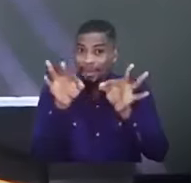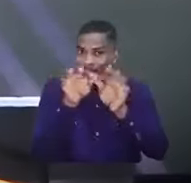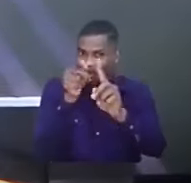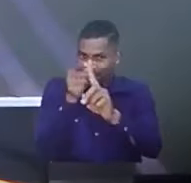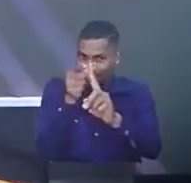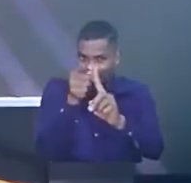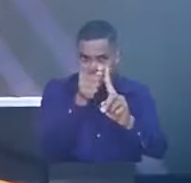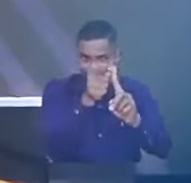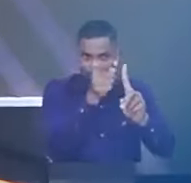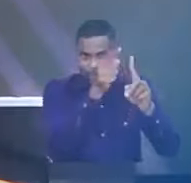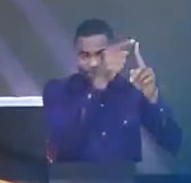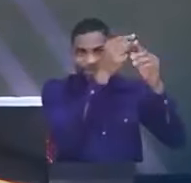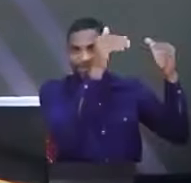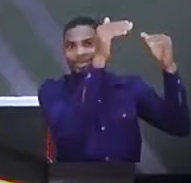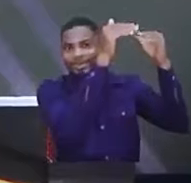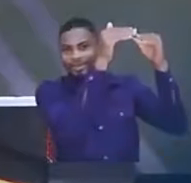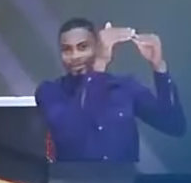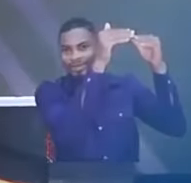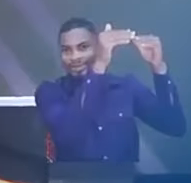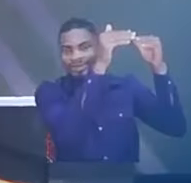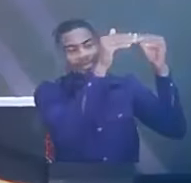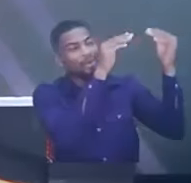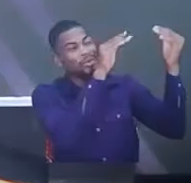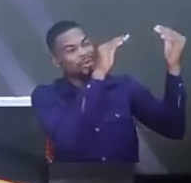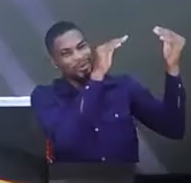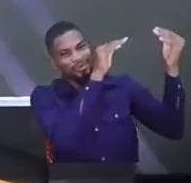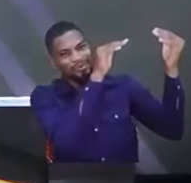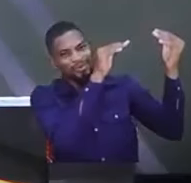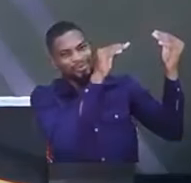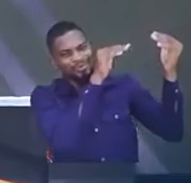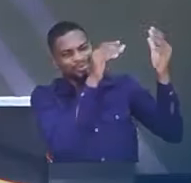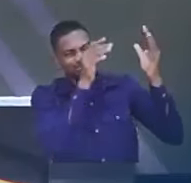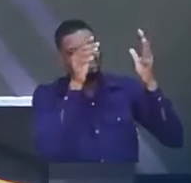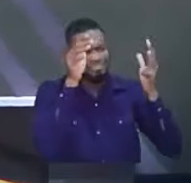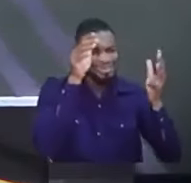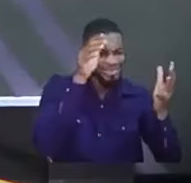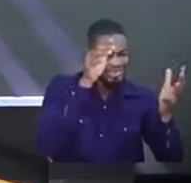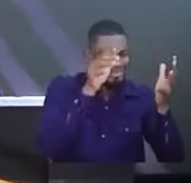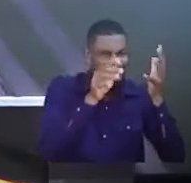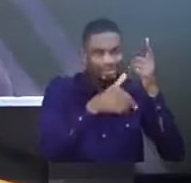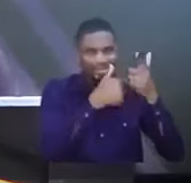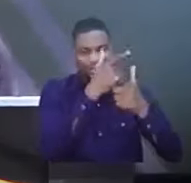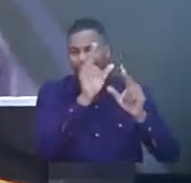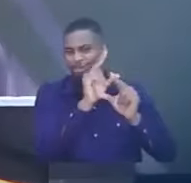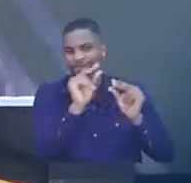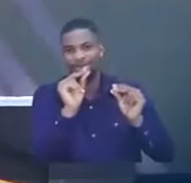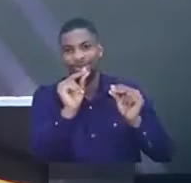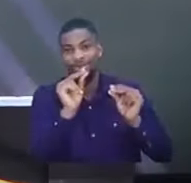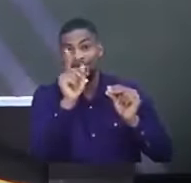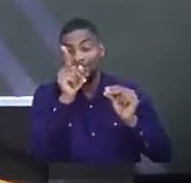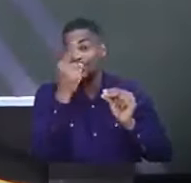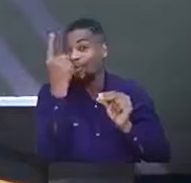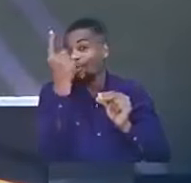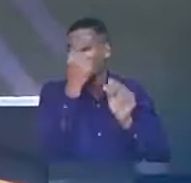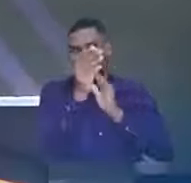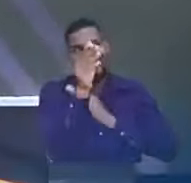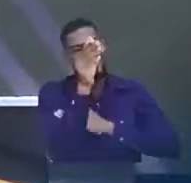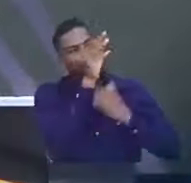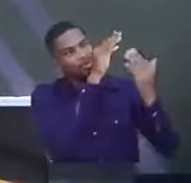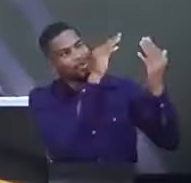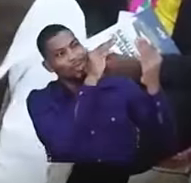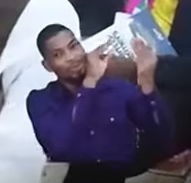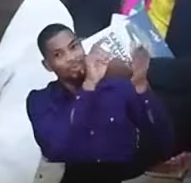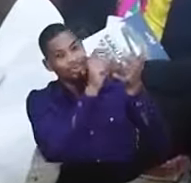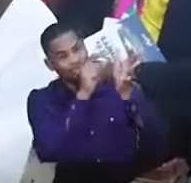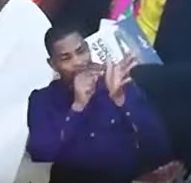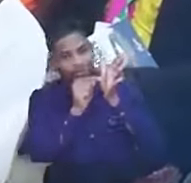heaven. Hold this. Don't frustrate this grace, because you are God's hope for the